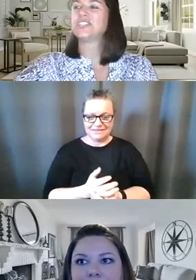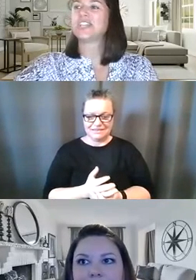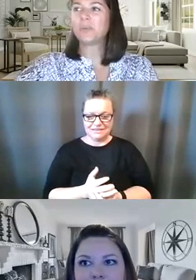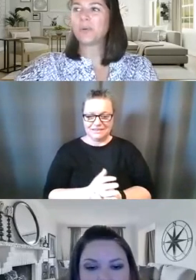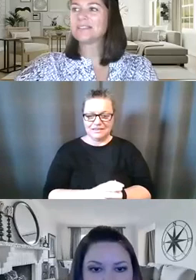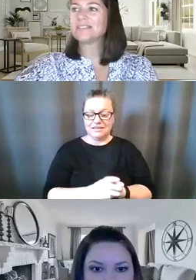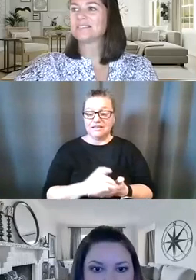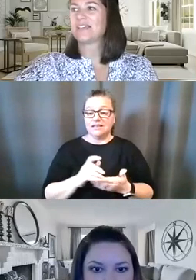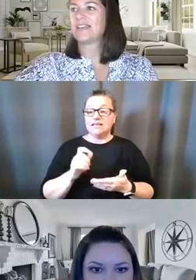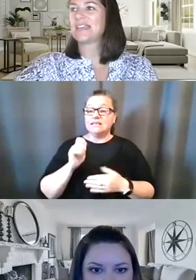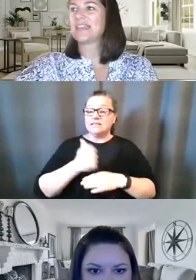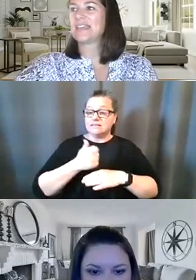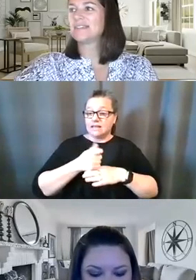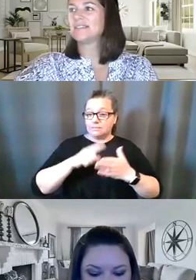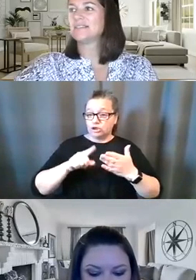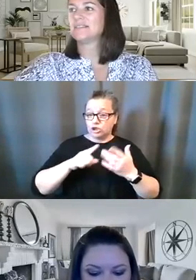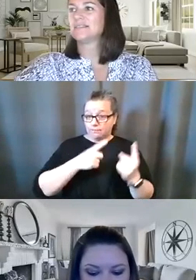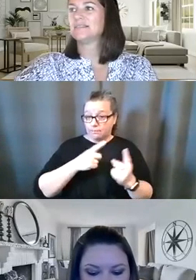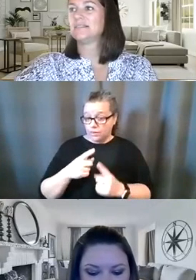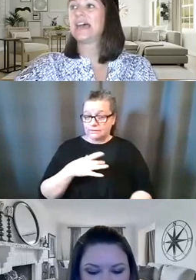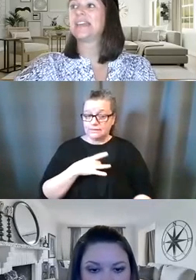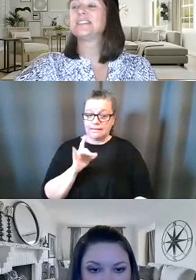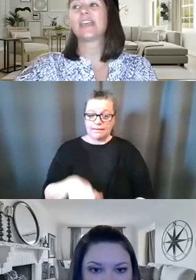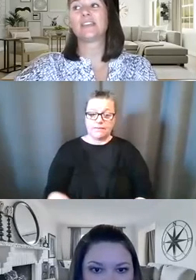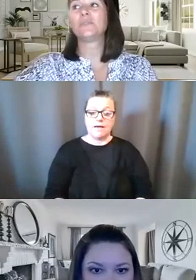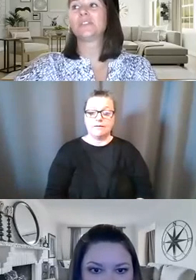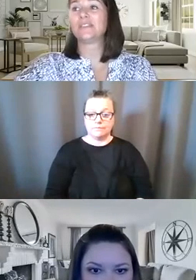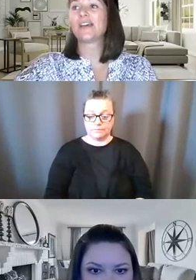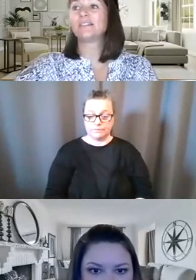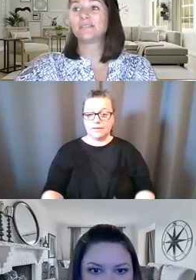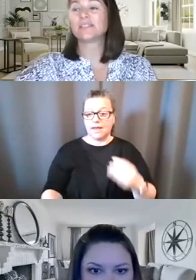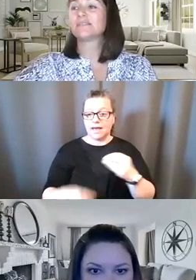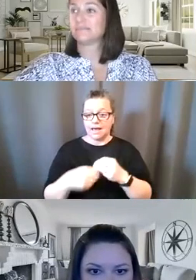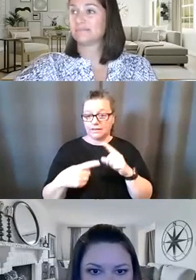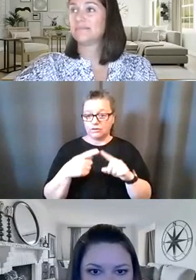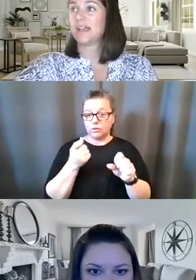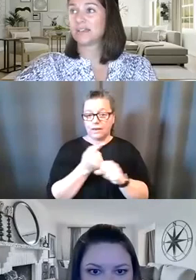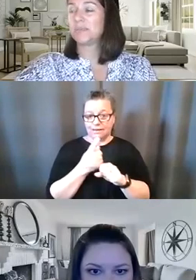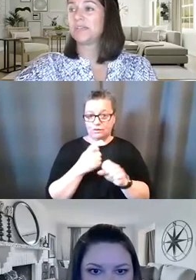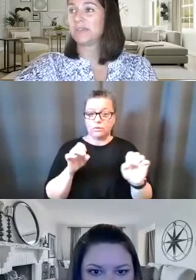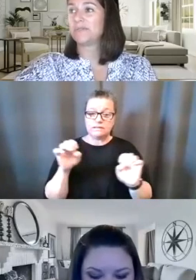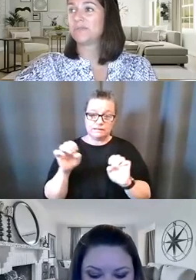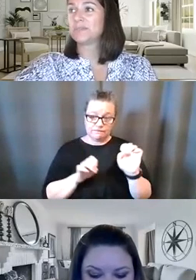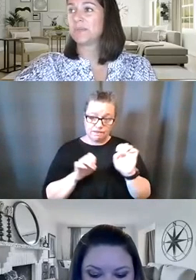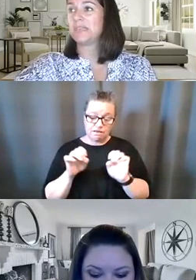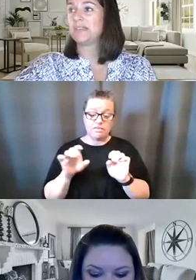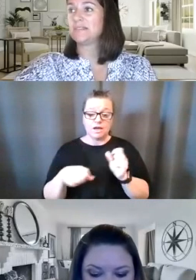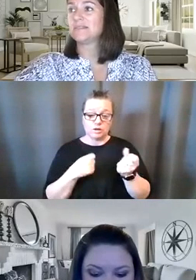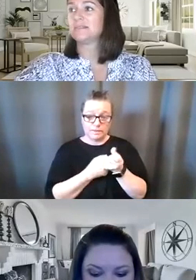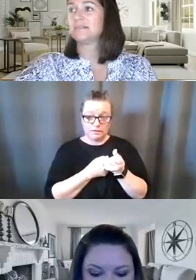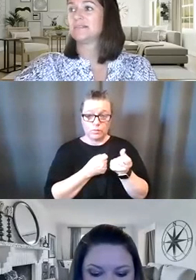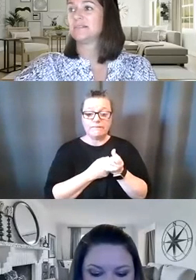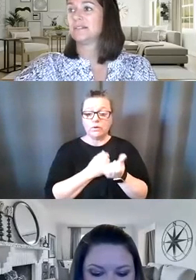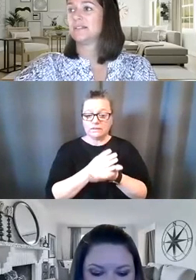Set checkpoints. I like that. Add it to annual evals. That could be a reinforcement